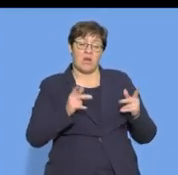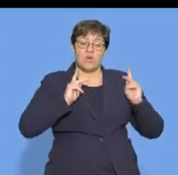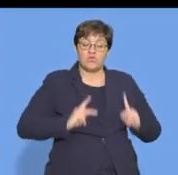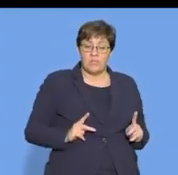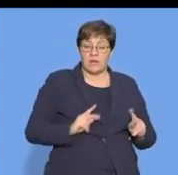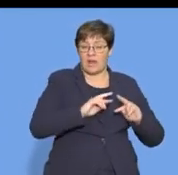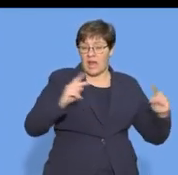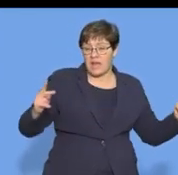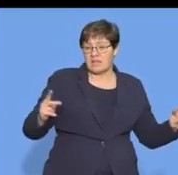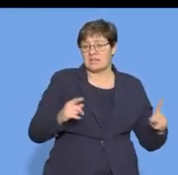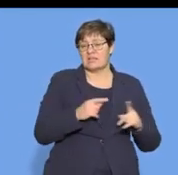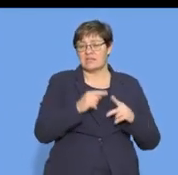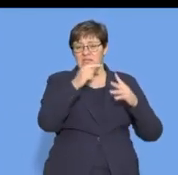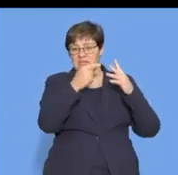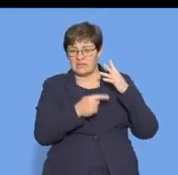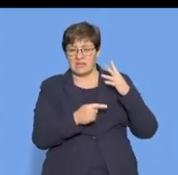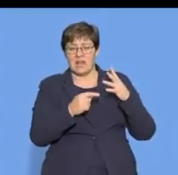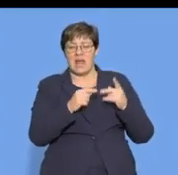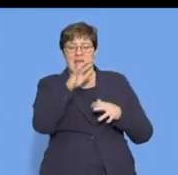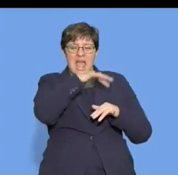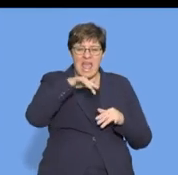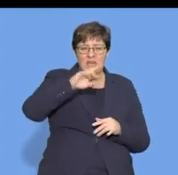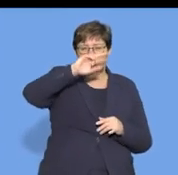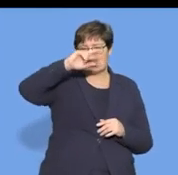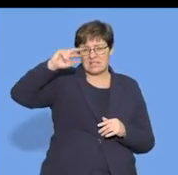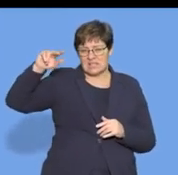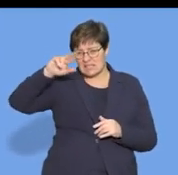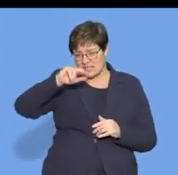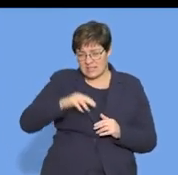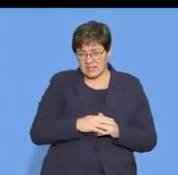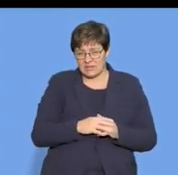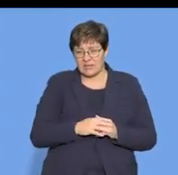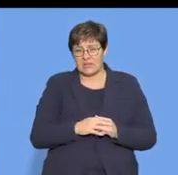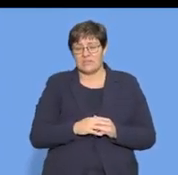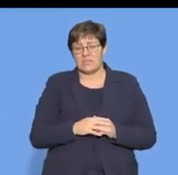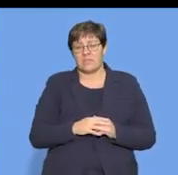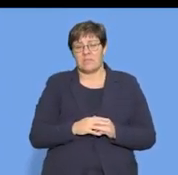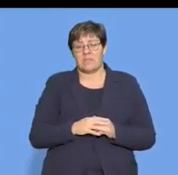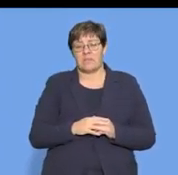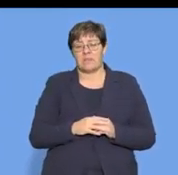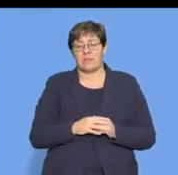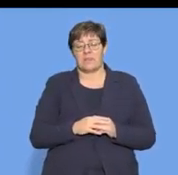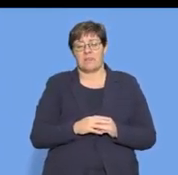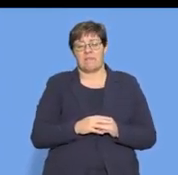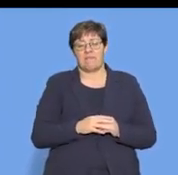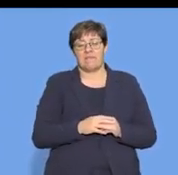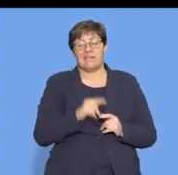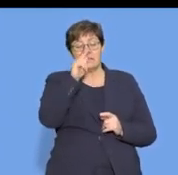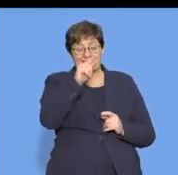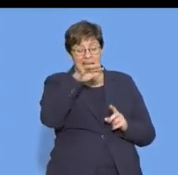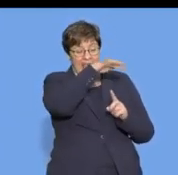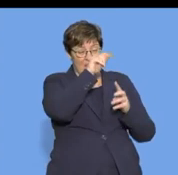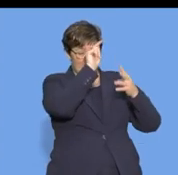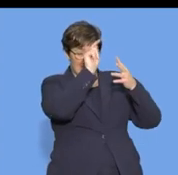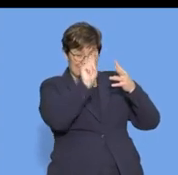area, Sterkfontein, Swartkrans, Krom Dry, Plovers Lake, Gladys Vale, and that's we found,